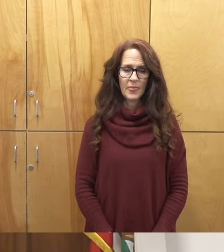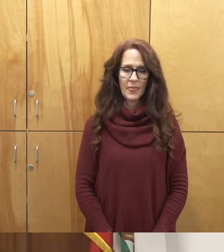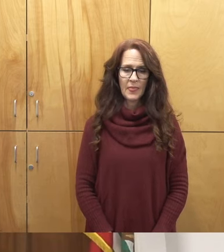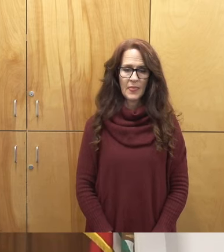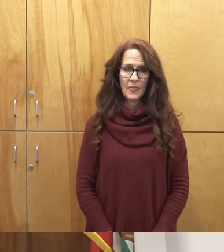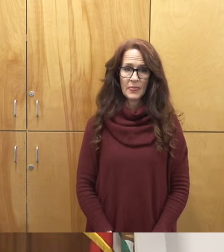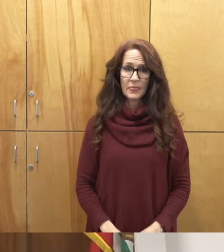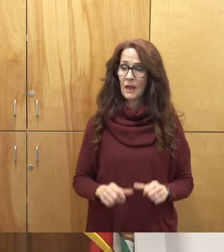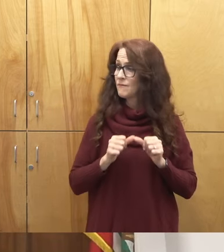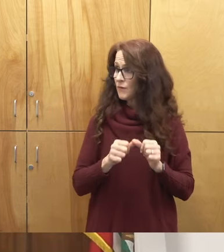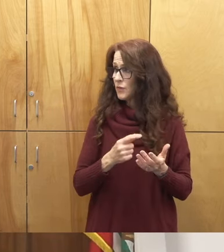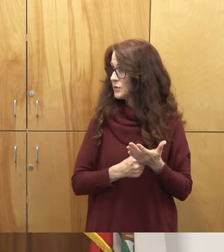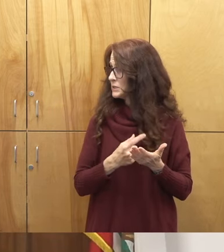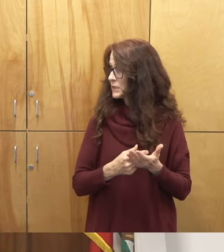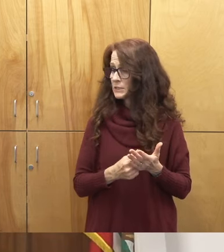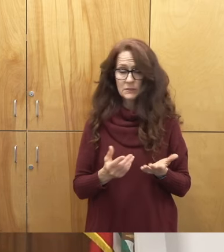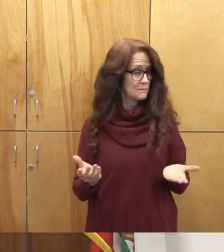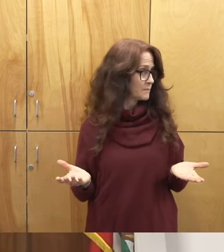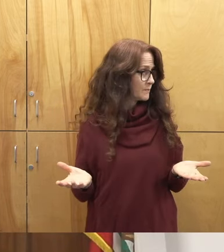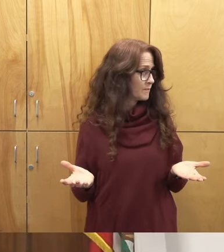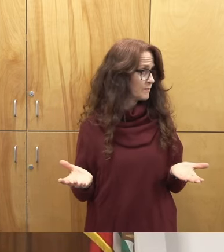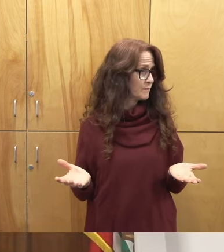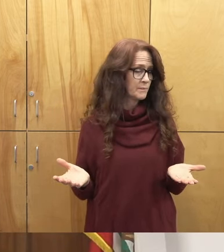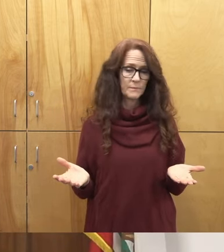Any further discussion?